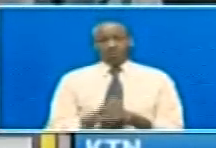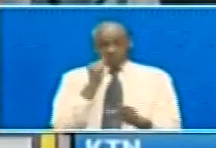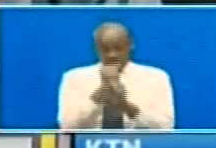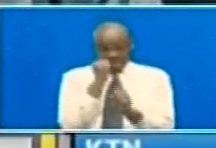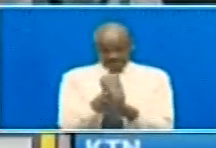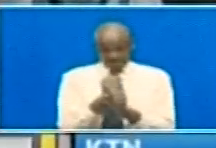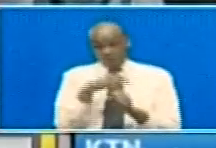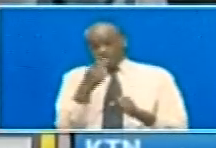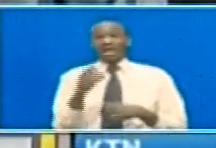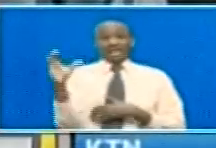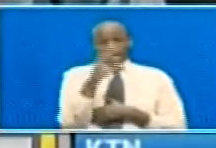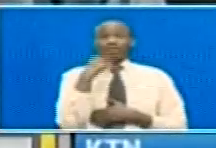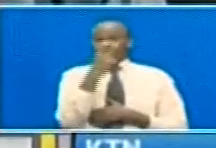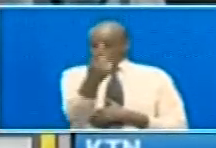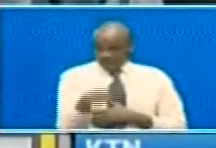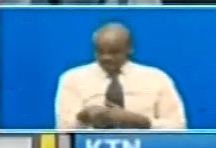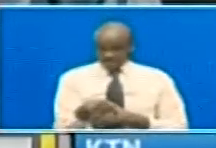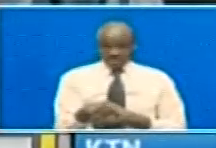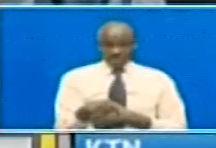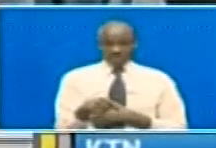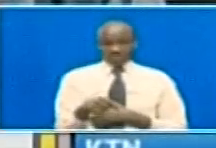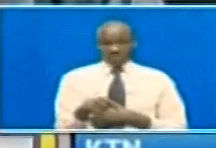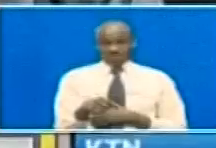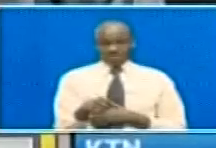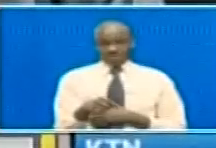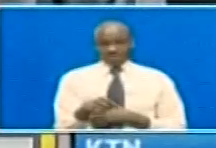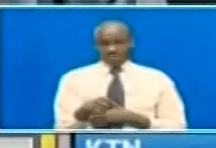The clients who normally come